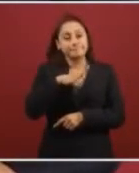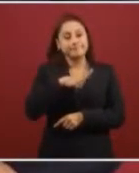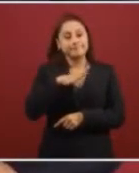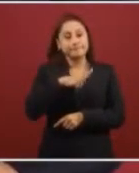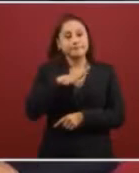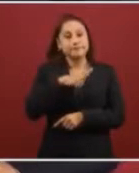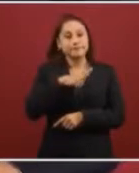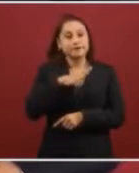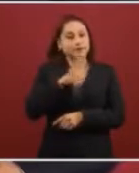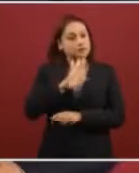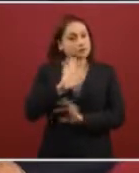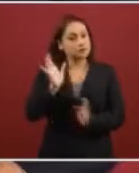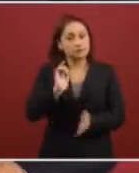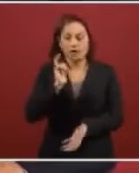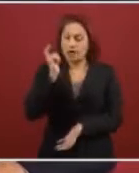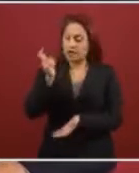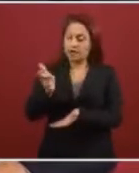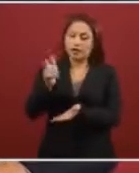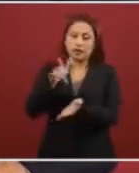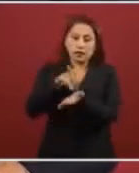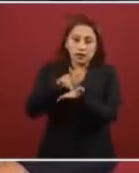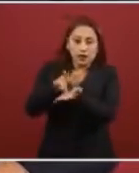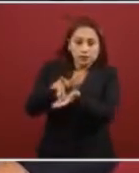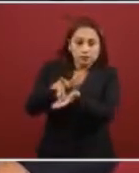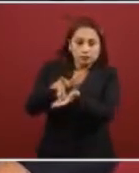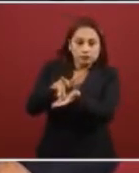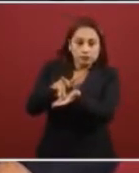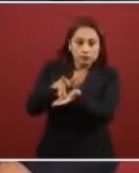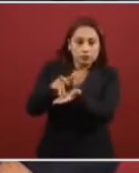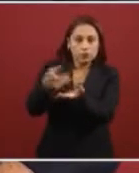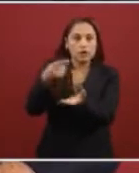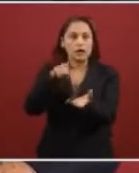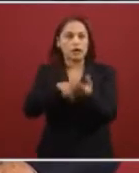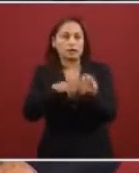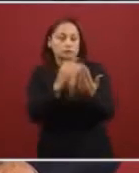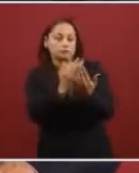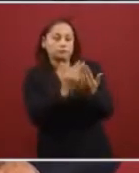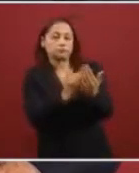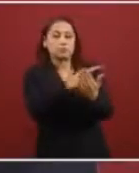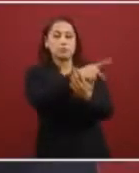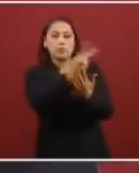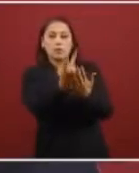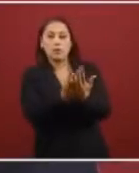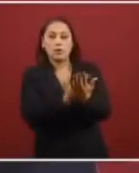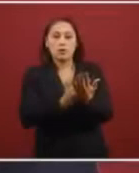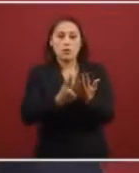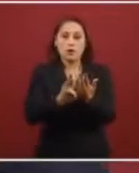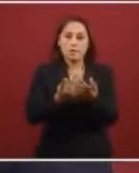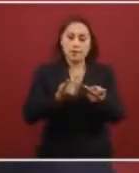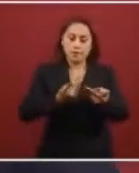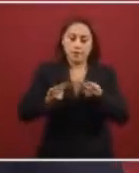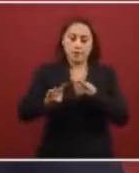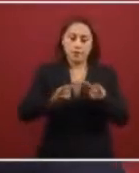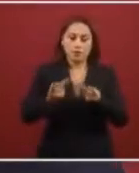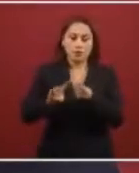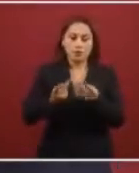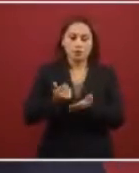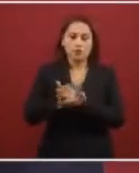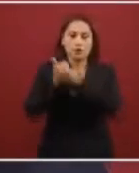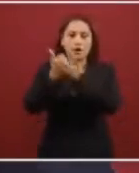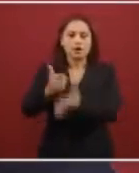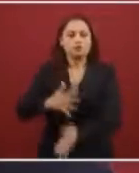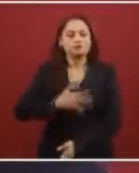benefits. De el programa. From the program. Producción para el bienestar. Production for con anticipación.